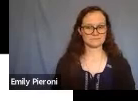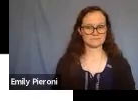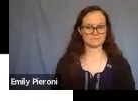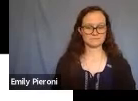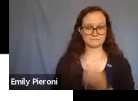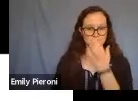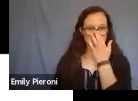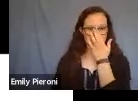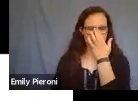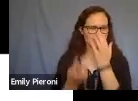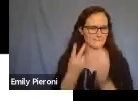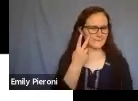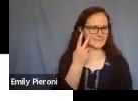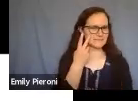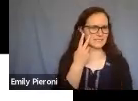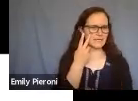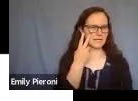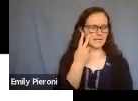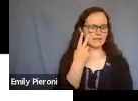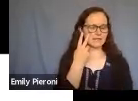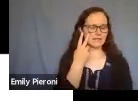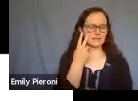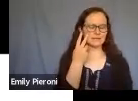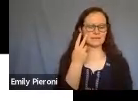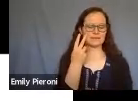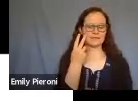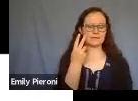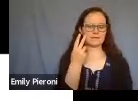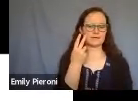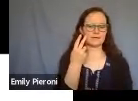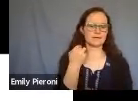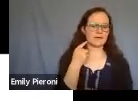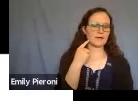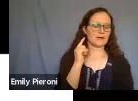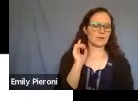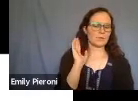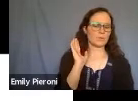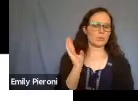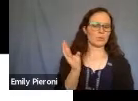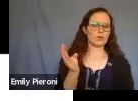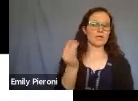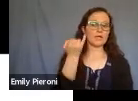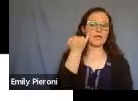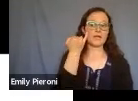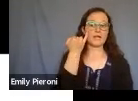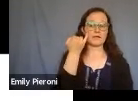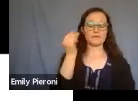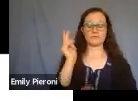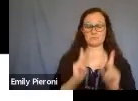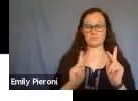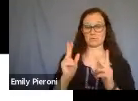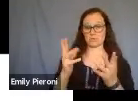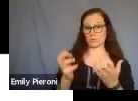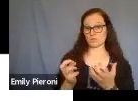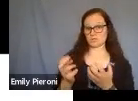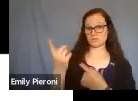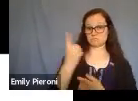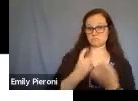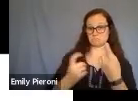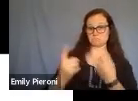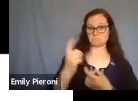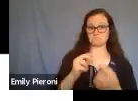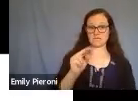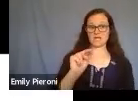Let me see. So I'll throw to the attendees again. If anybody wants to ask a question to the team at